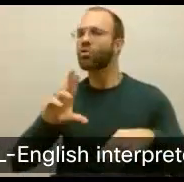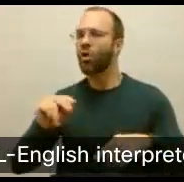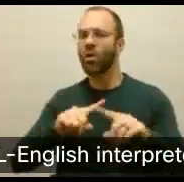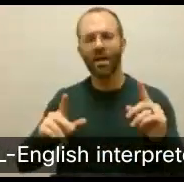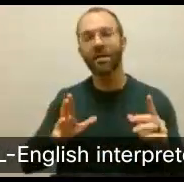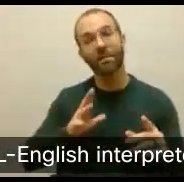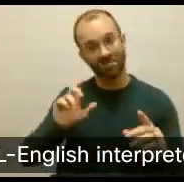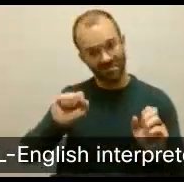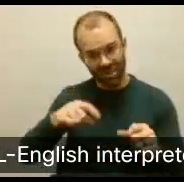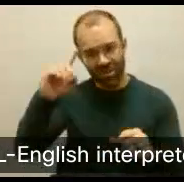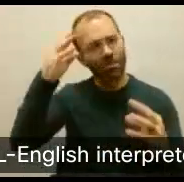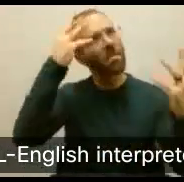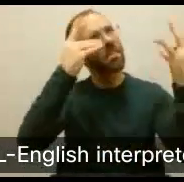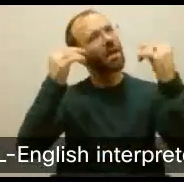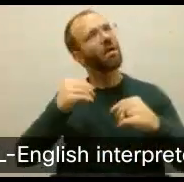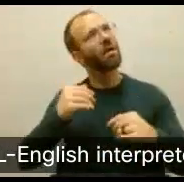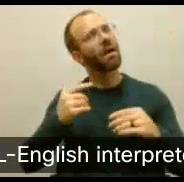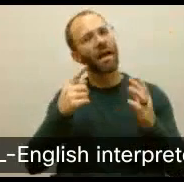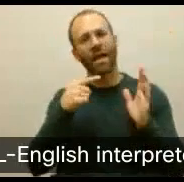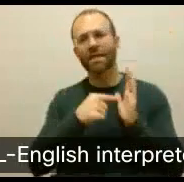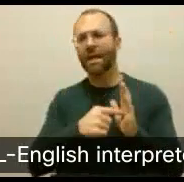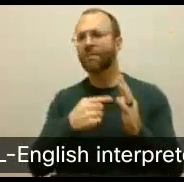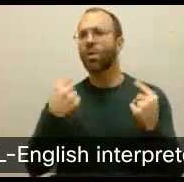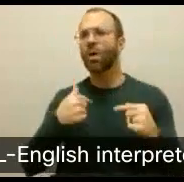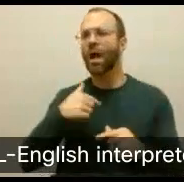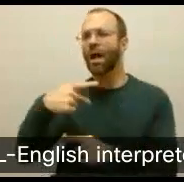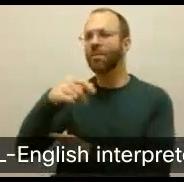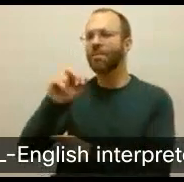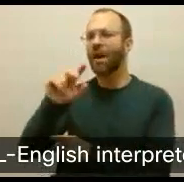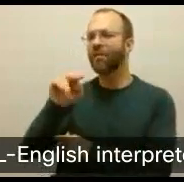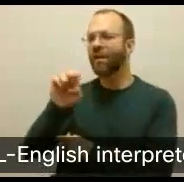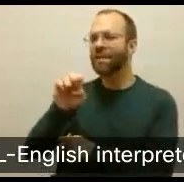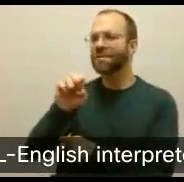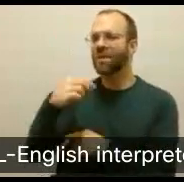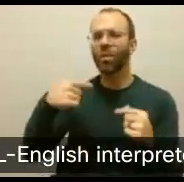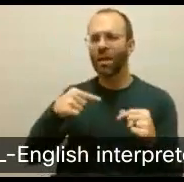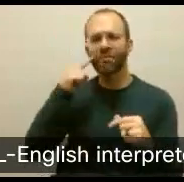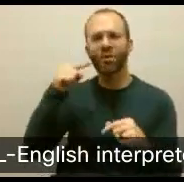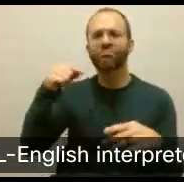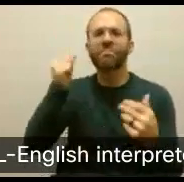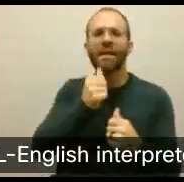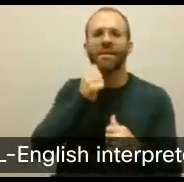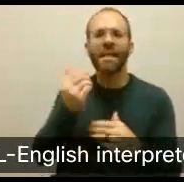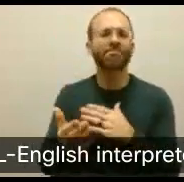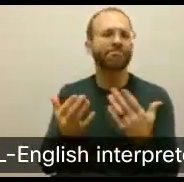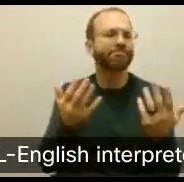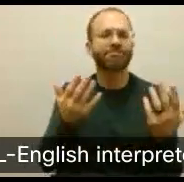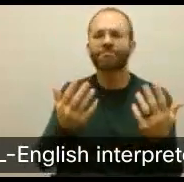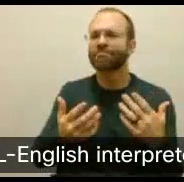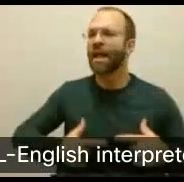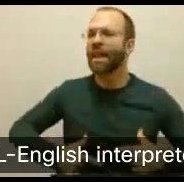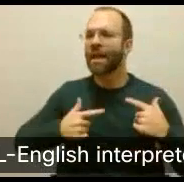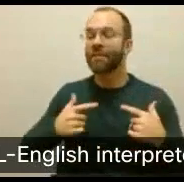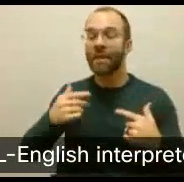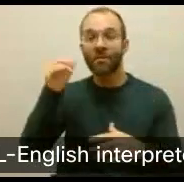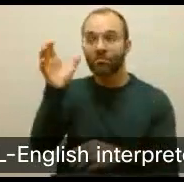of examples where you paraphrase on a day-to-day basis in your daily life? Potentially, if you're listening to a friend, you'll repeat